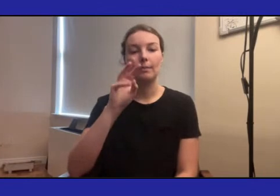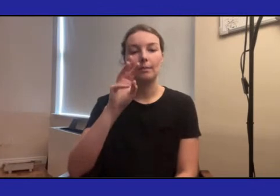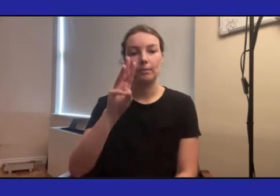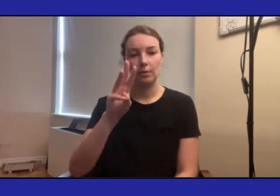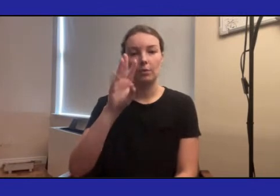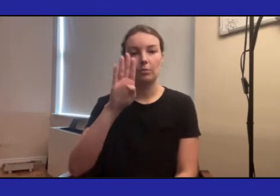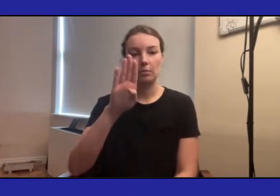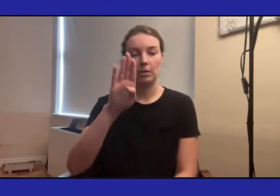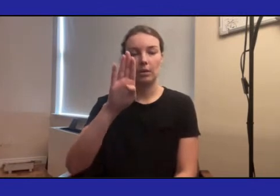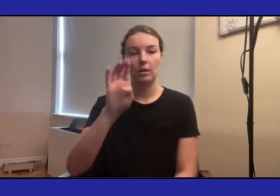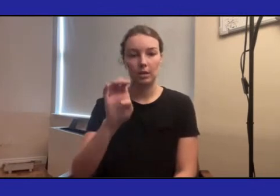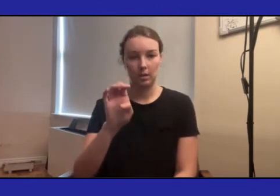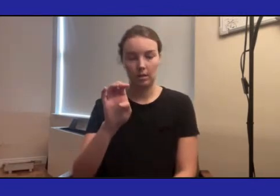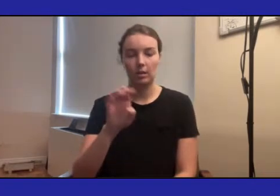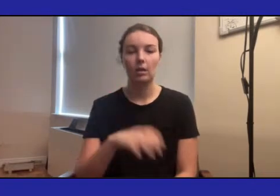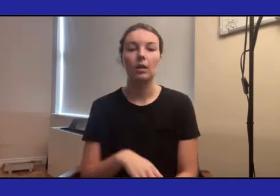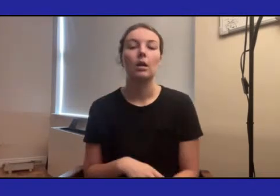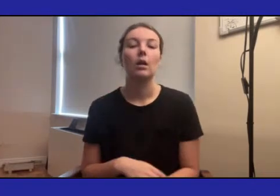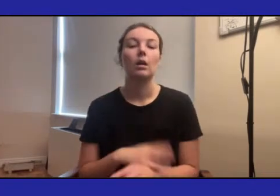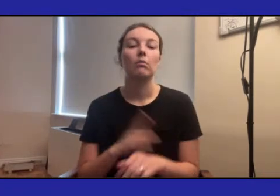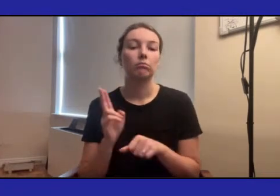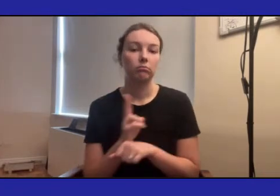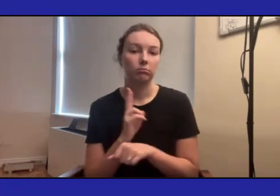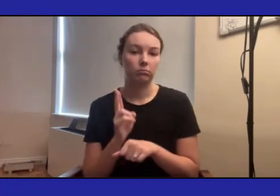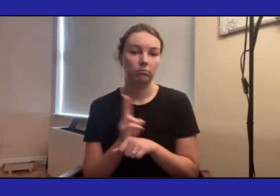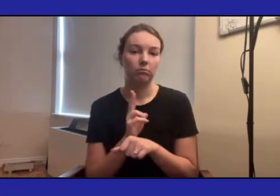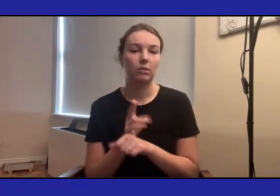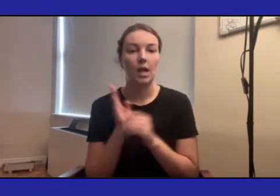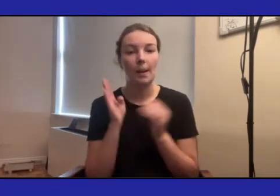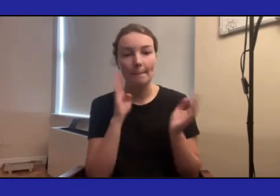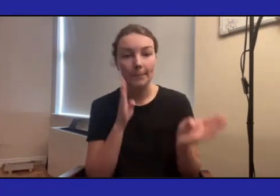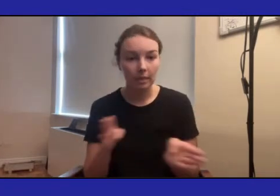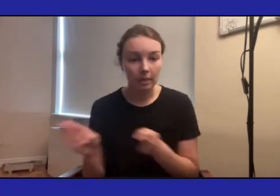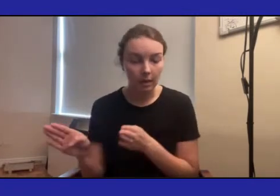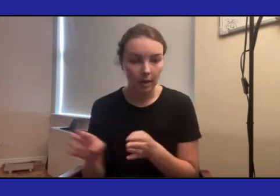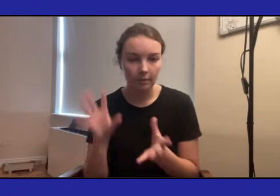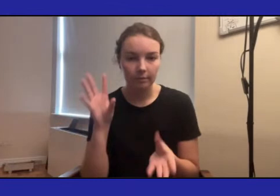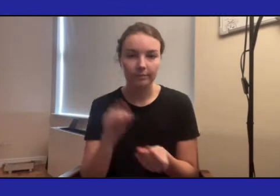plan to a total of